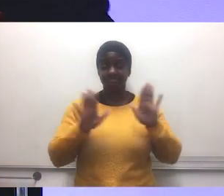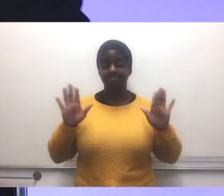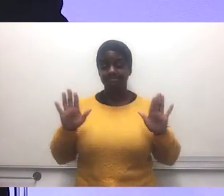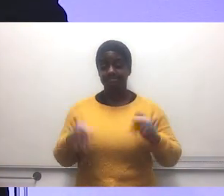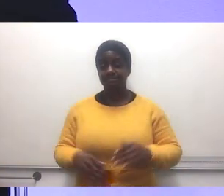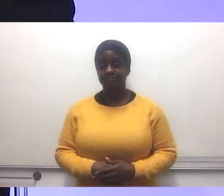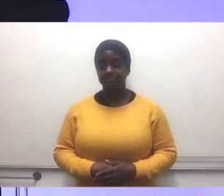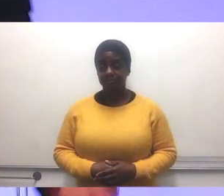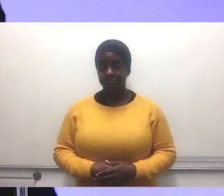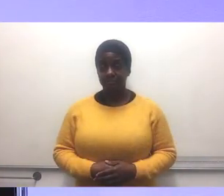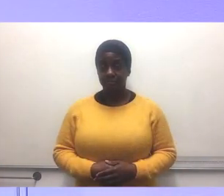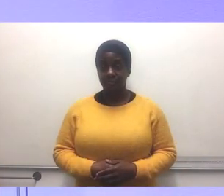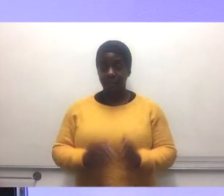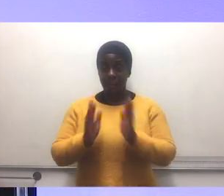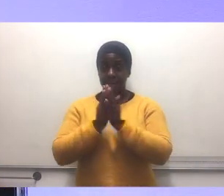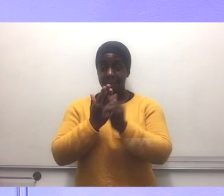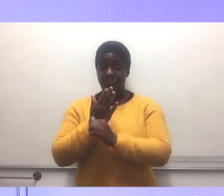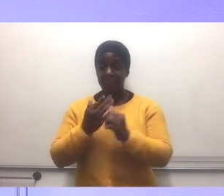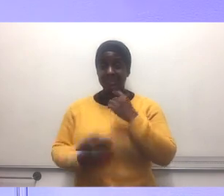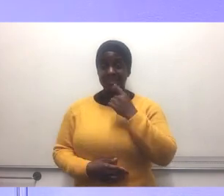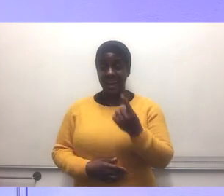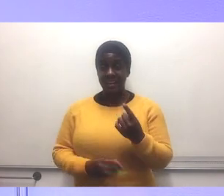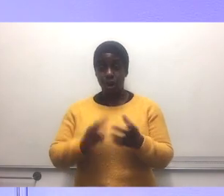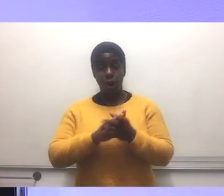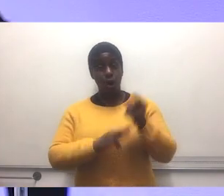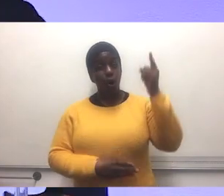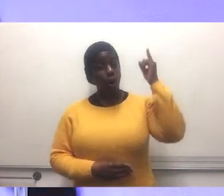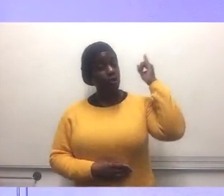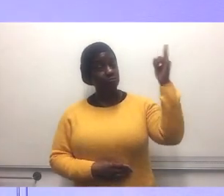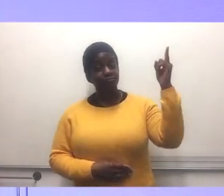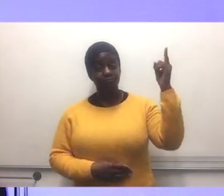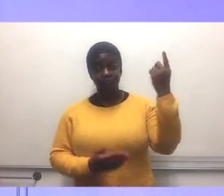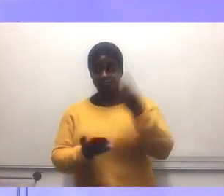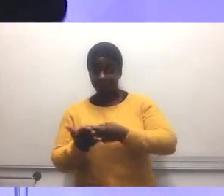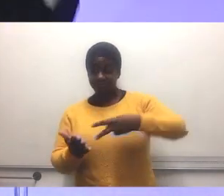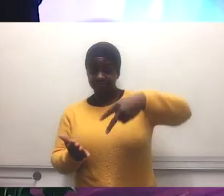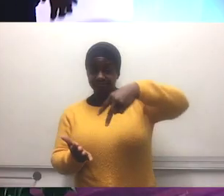Crucified. But the Bible said God